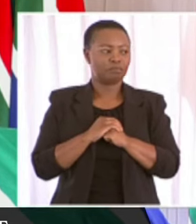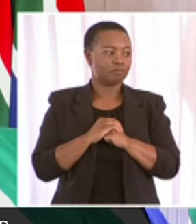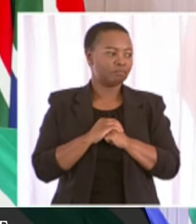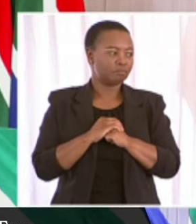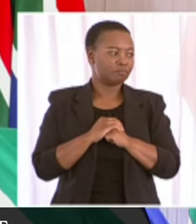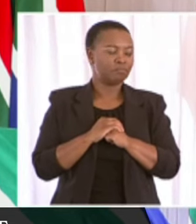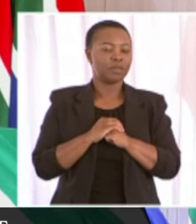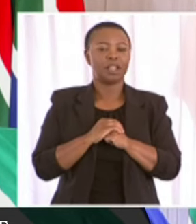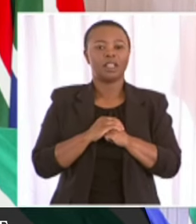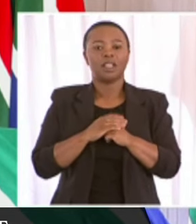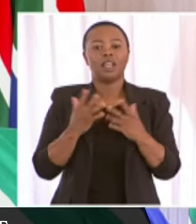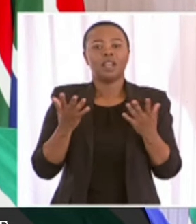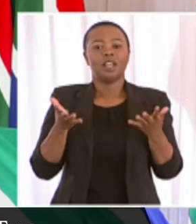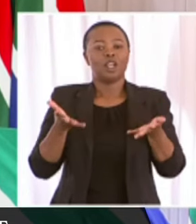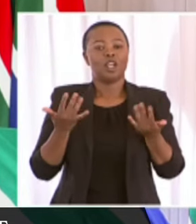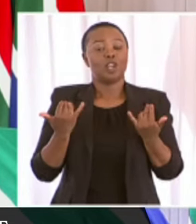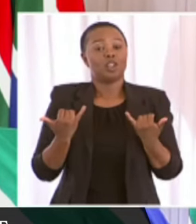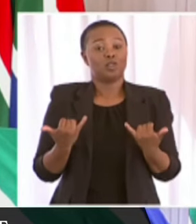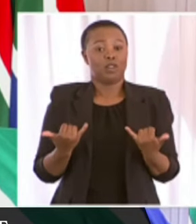Today